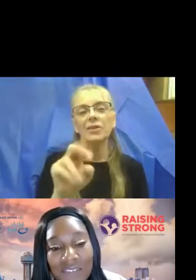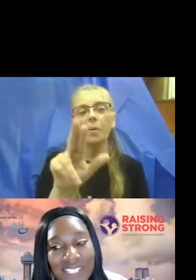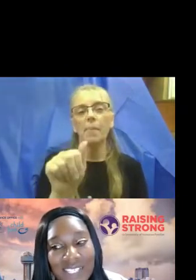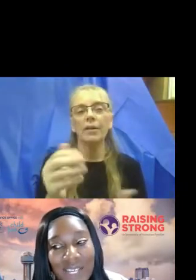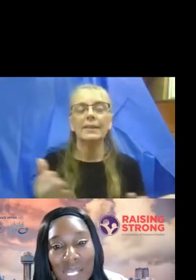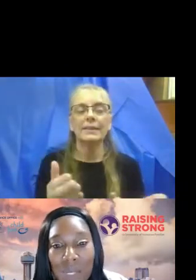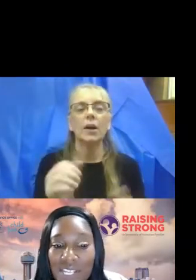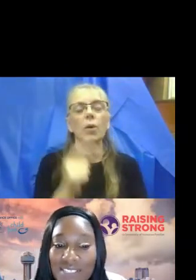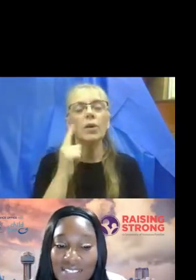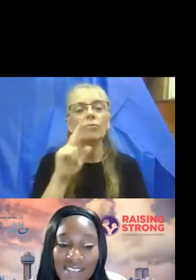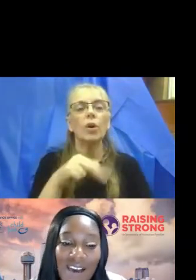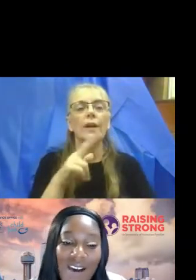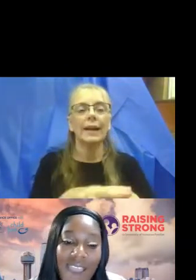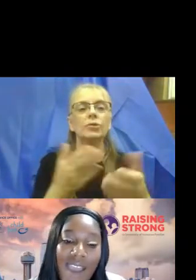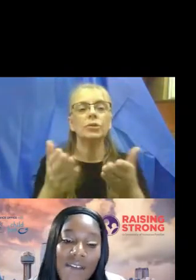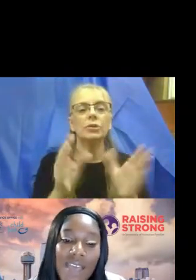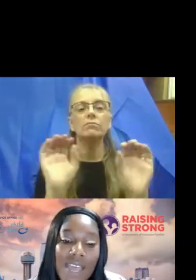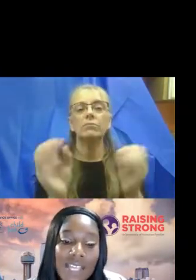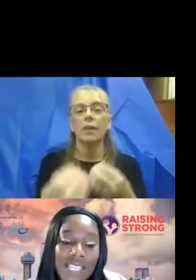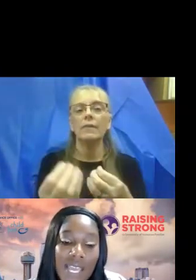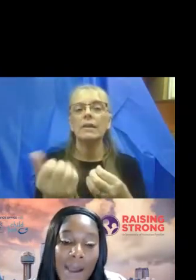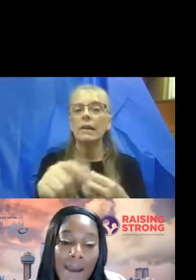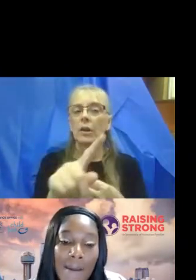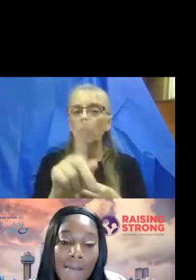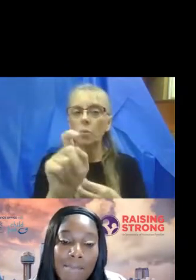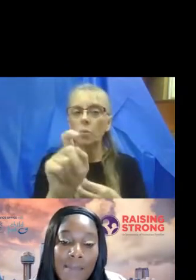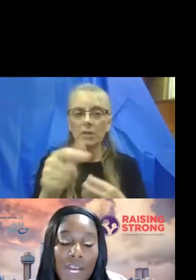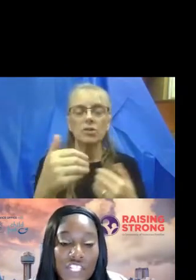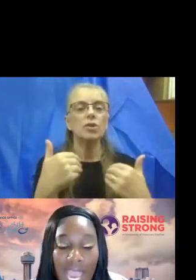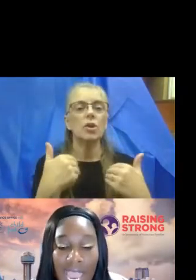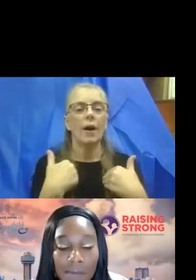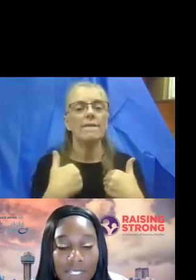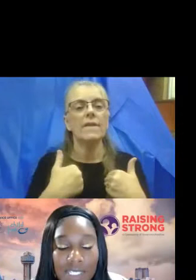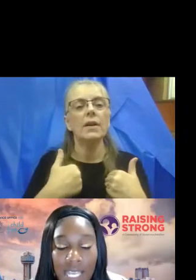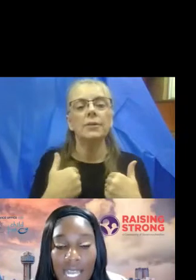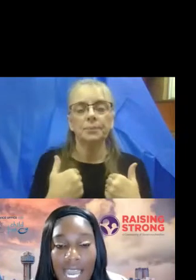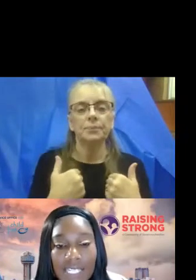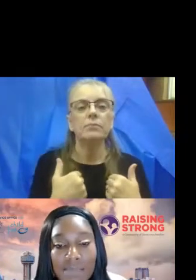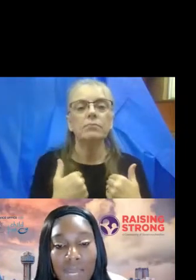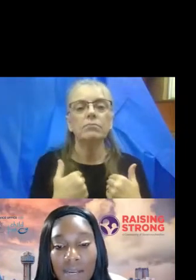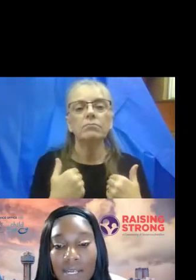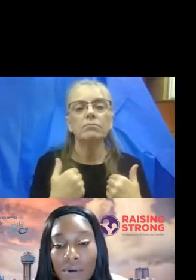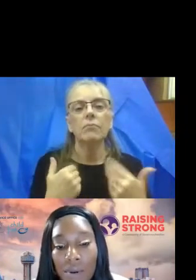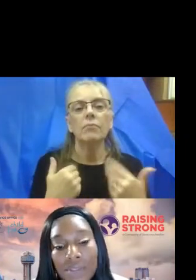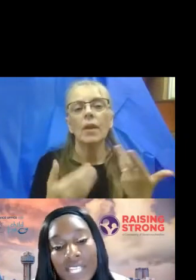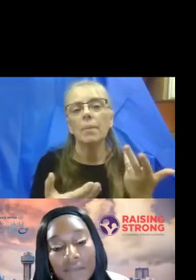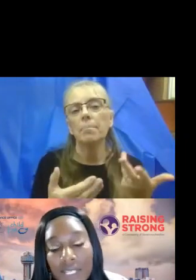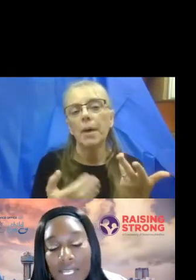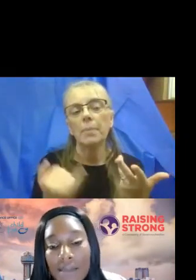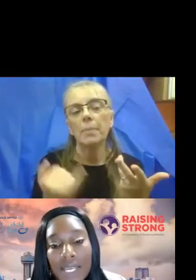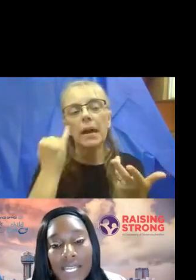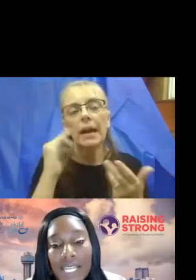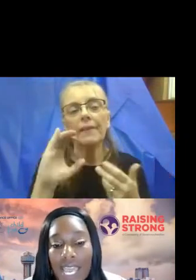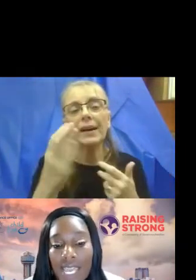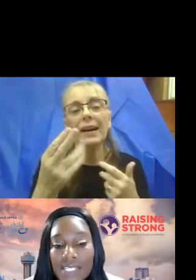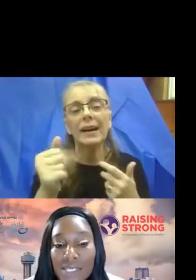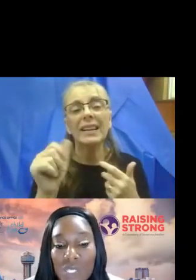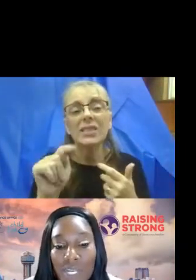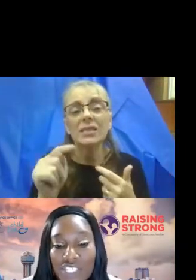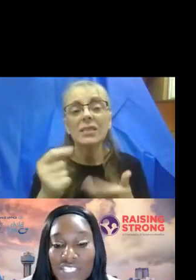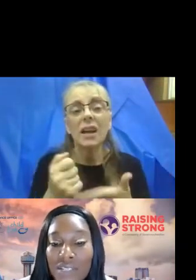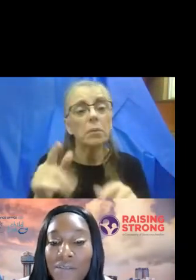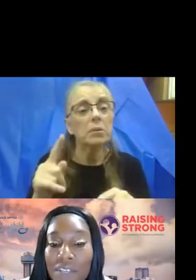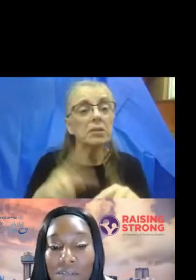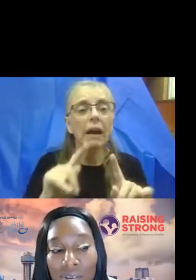Service Office, so any questions that y'all have that maybe our chat helpers can't ask, Mara will definitely come in and answer